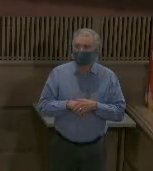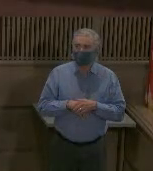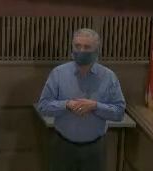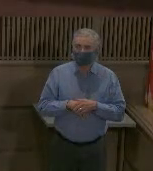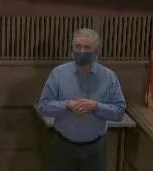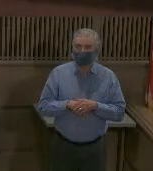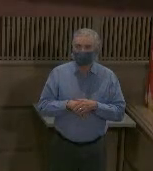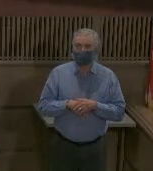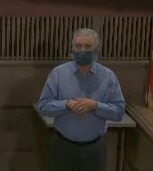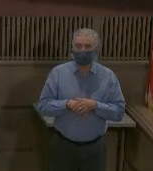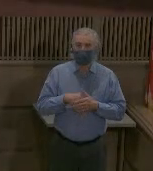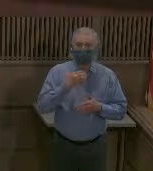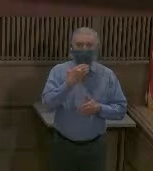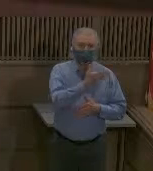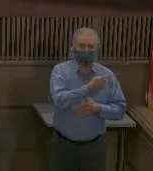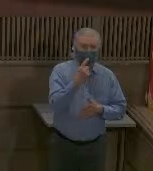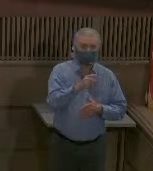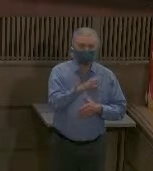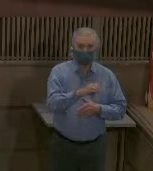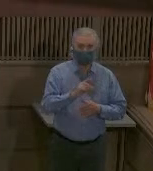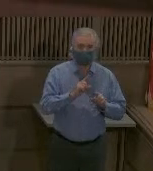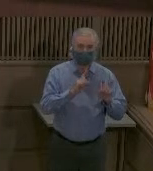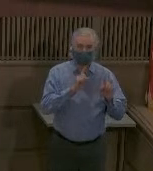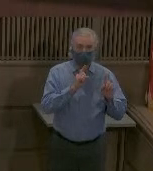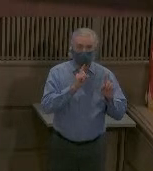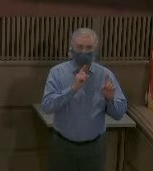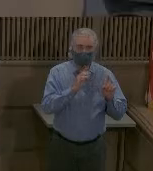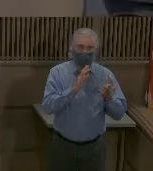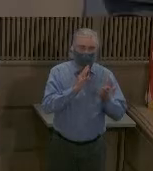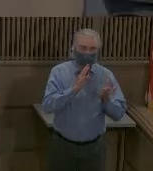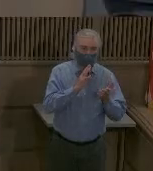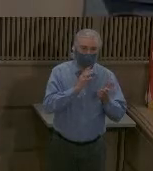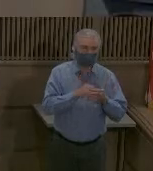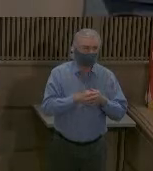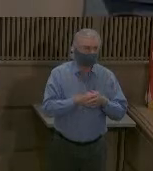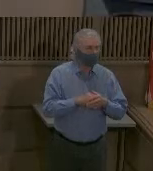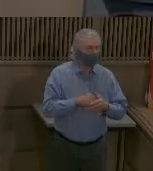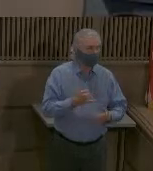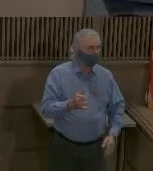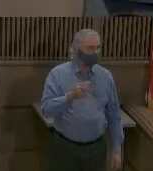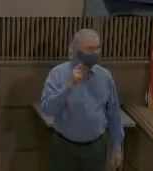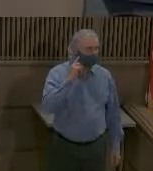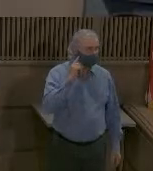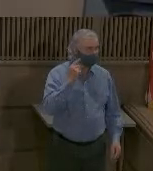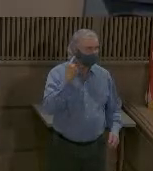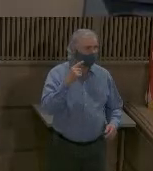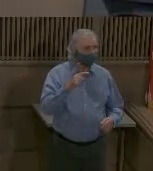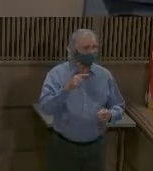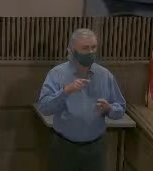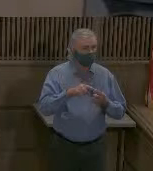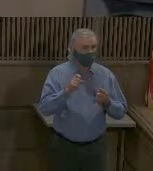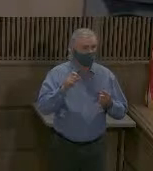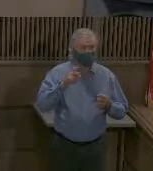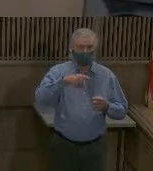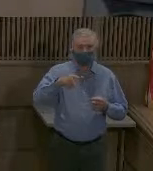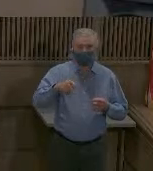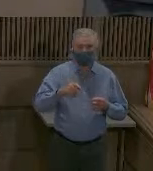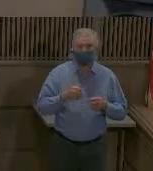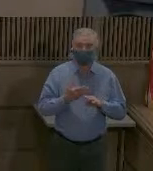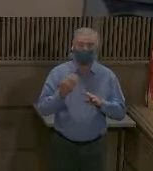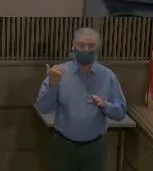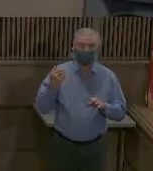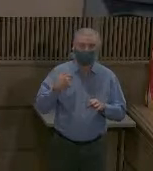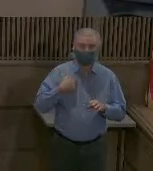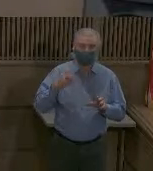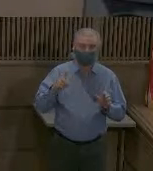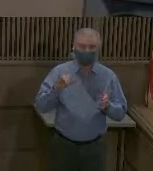Thank you, Mr. Chairman, for your comments today. We will now hear from our representative from Phoebe Putnam Memorial Hospital, but before I do,